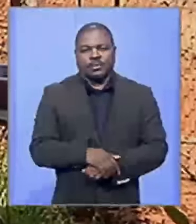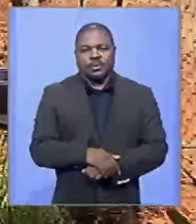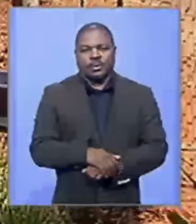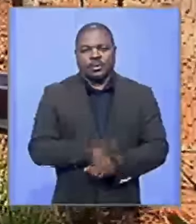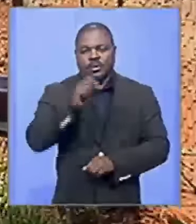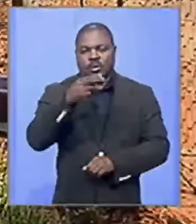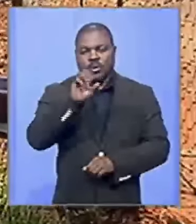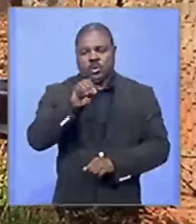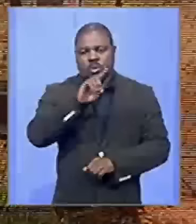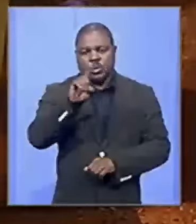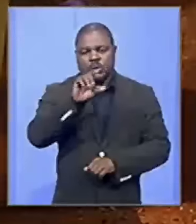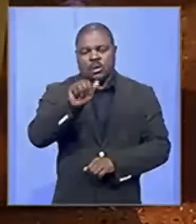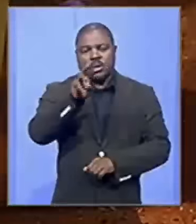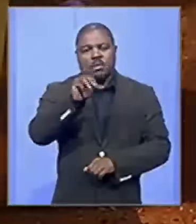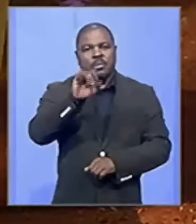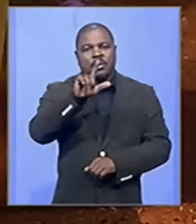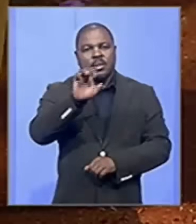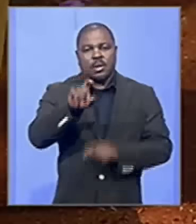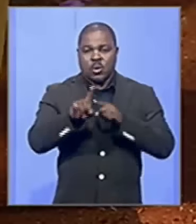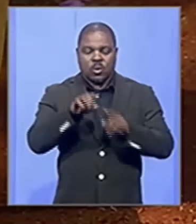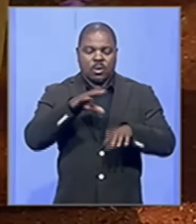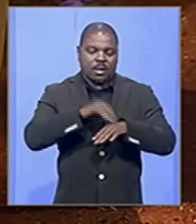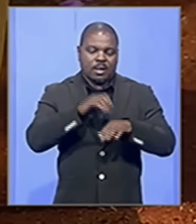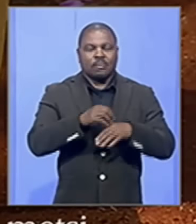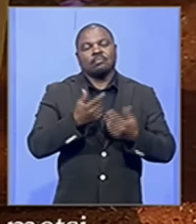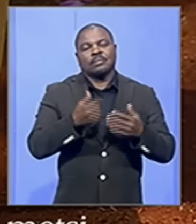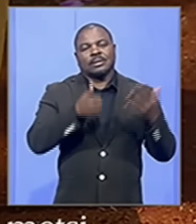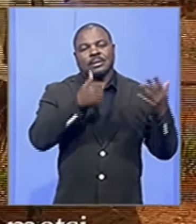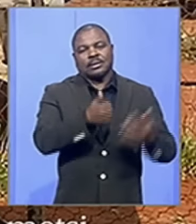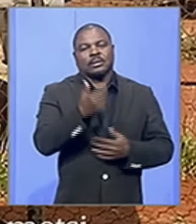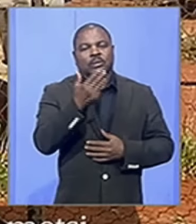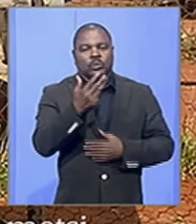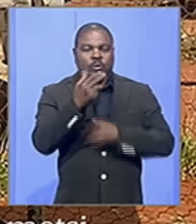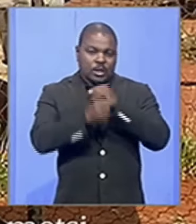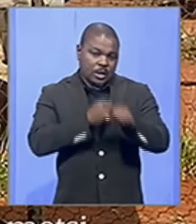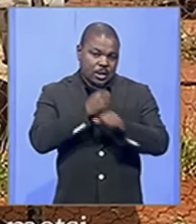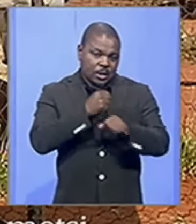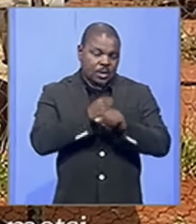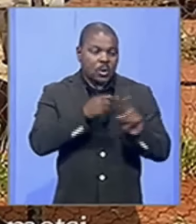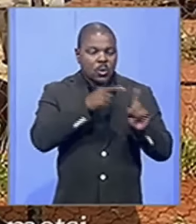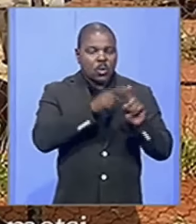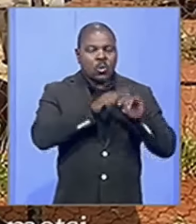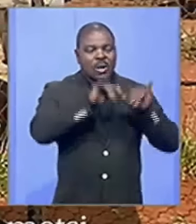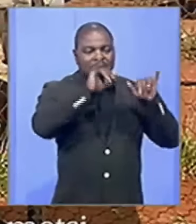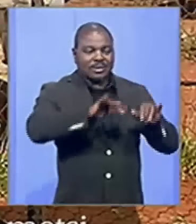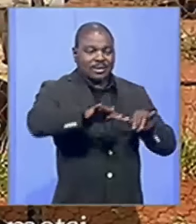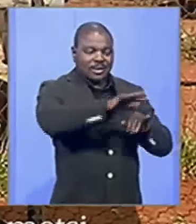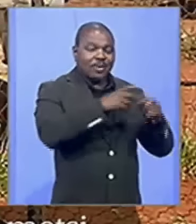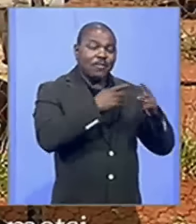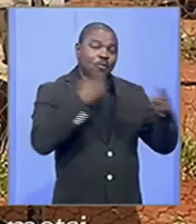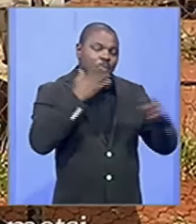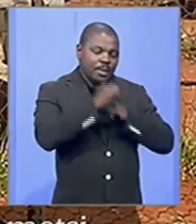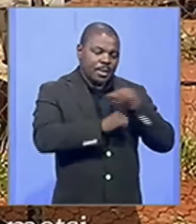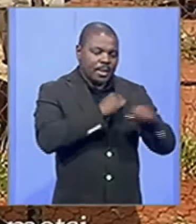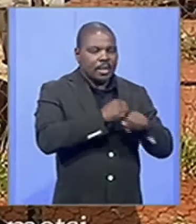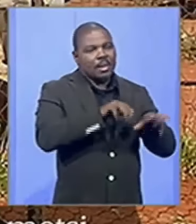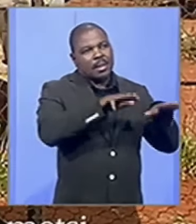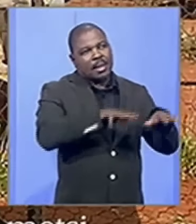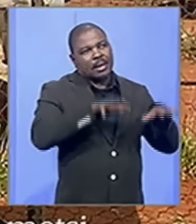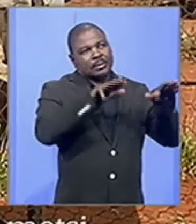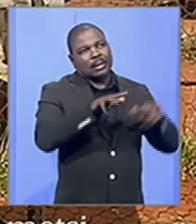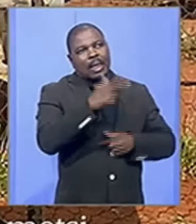Thozamile Fokwana wa dingwaga di le masome a marataro le boropongwe o ntse a nna kwa Longlands fa e sale ka 1983